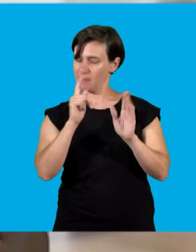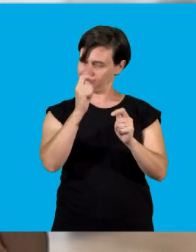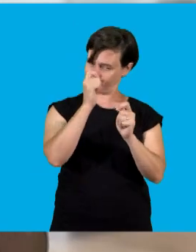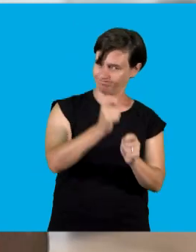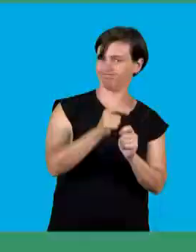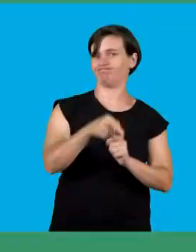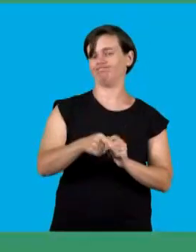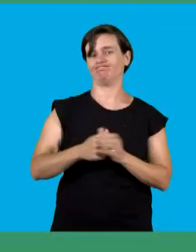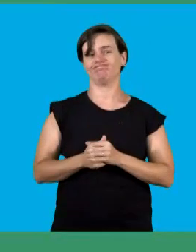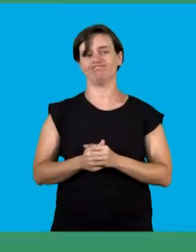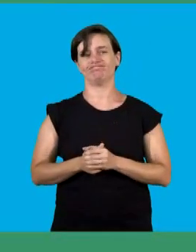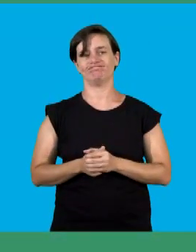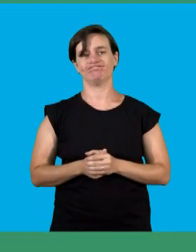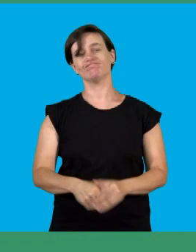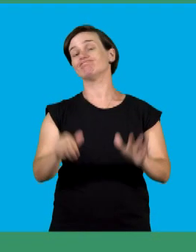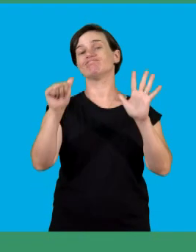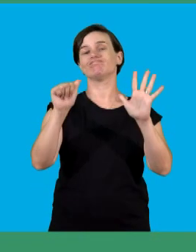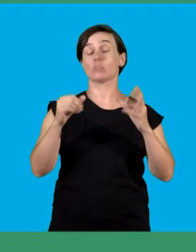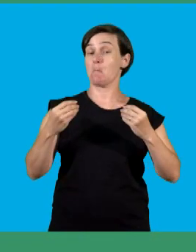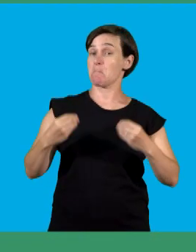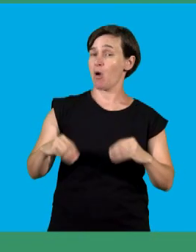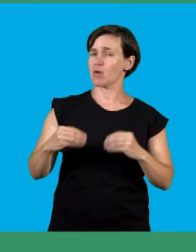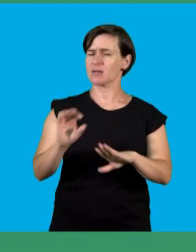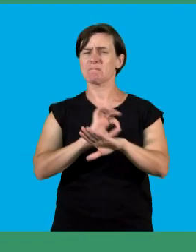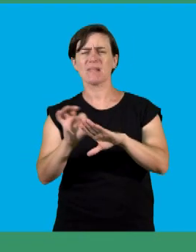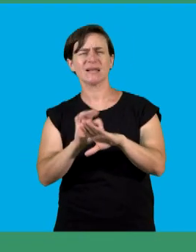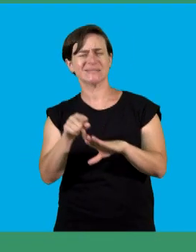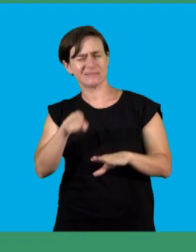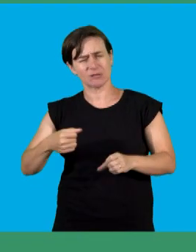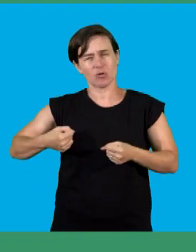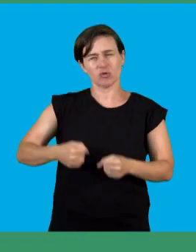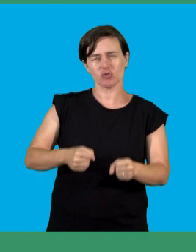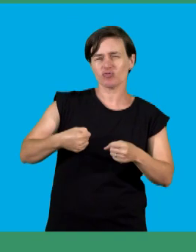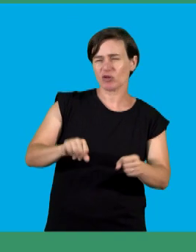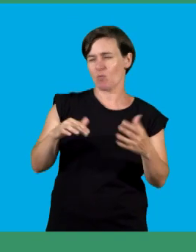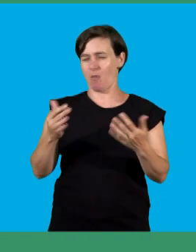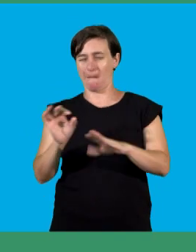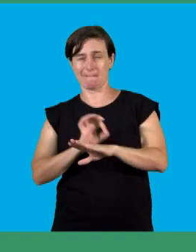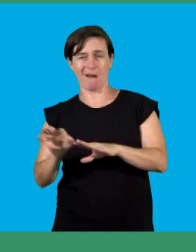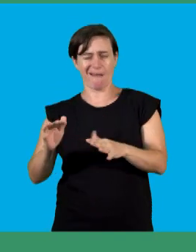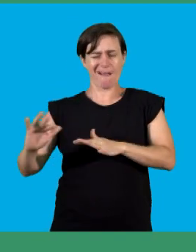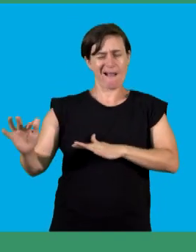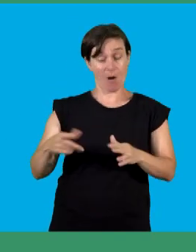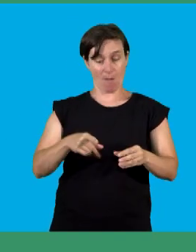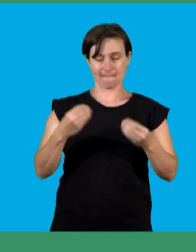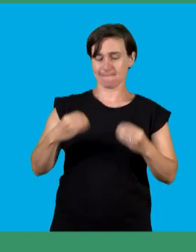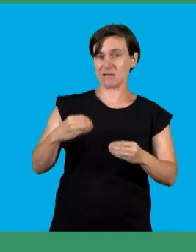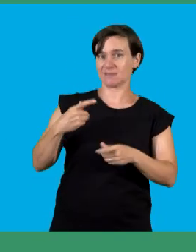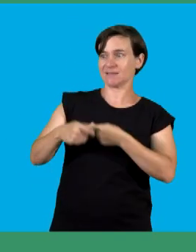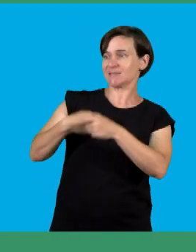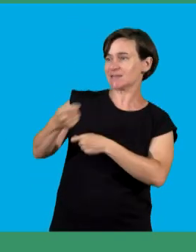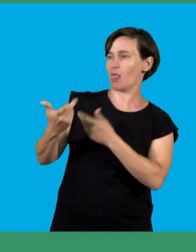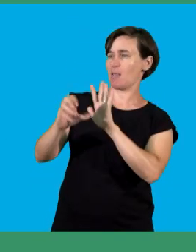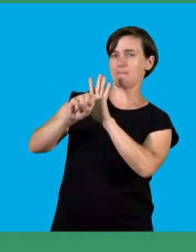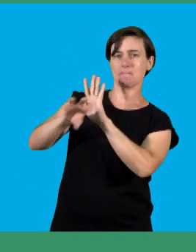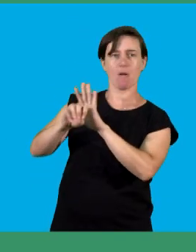to comply with. Right, another term is a marketing plan, which is a strategy or plan of how the business is going to sell its